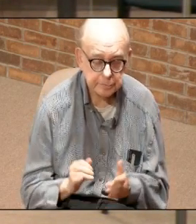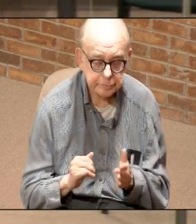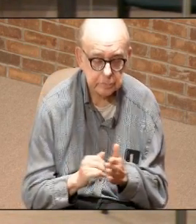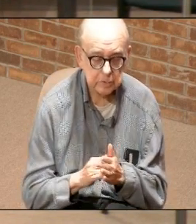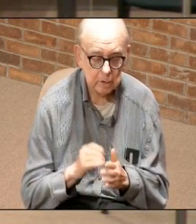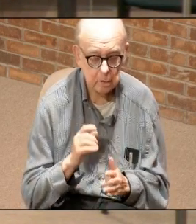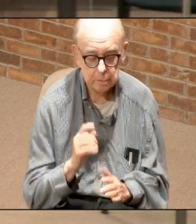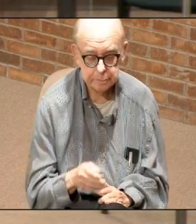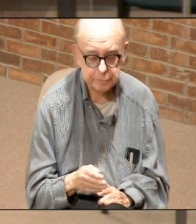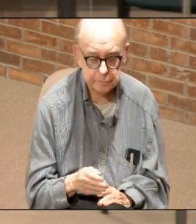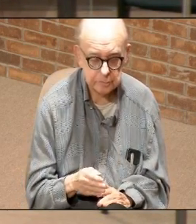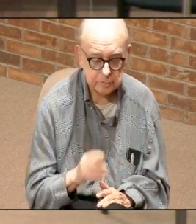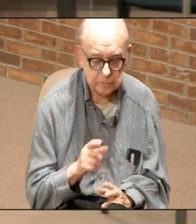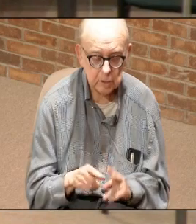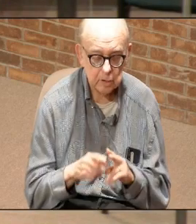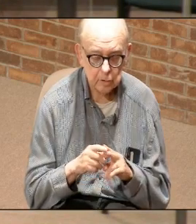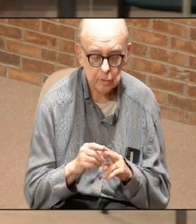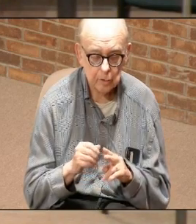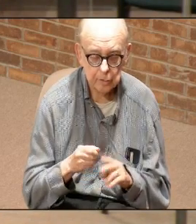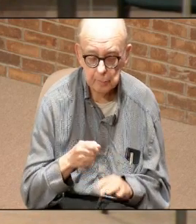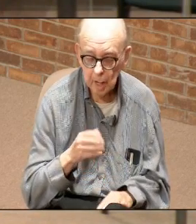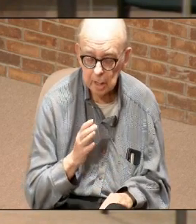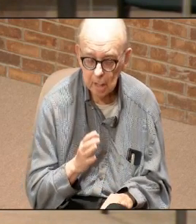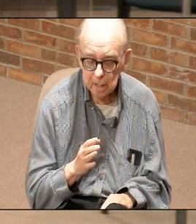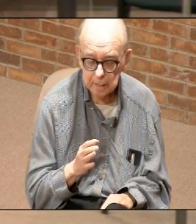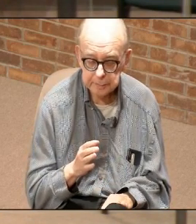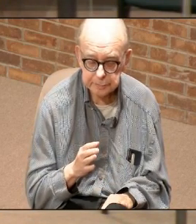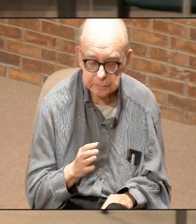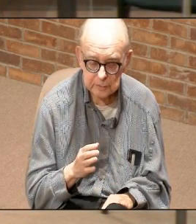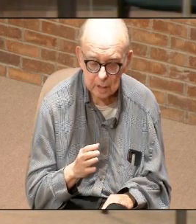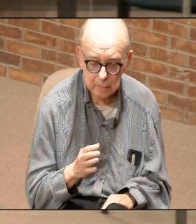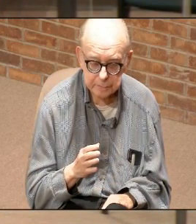that you are chosen by God?